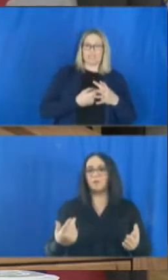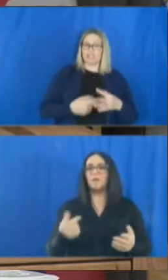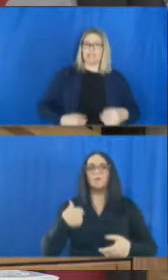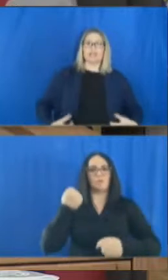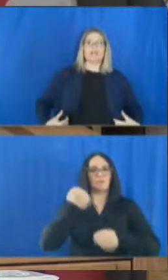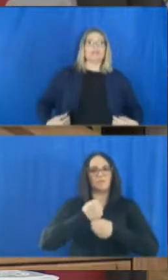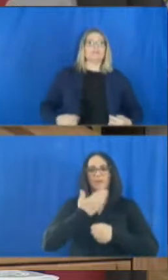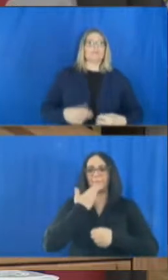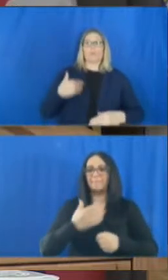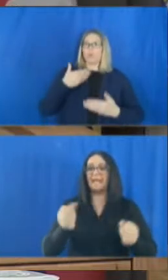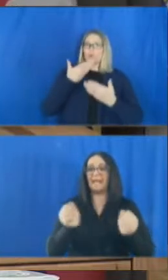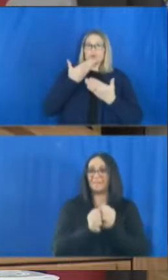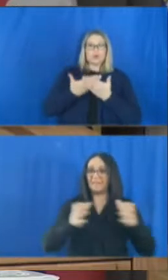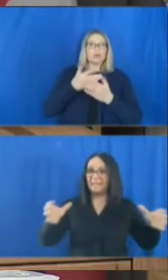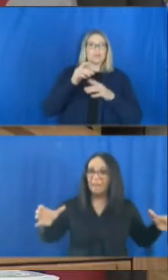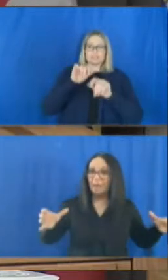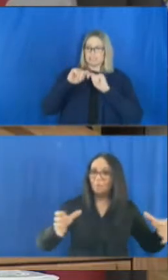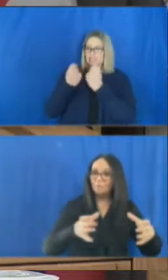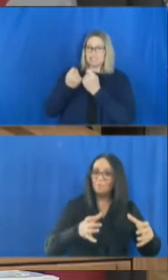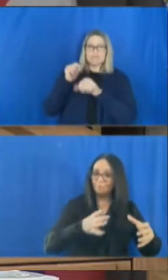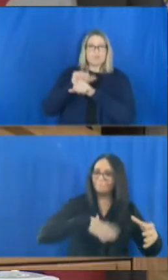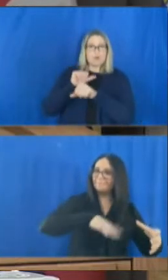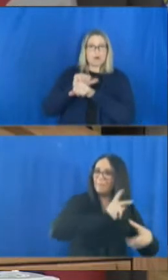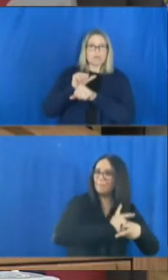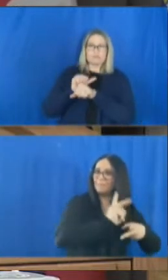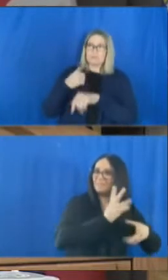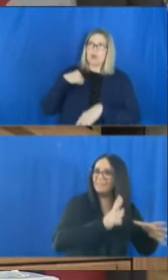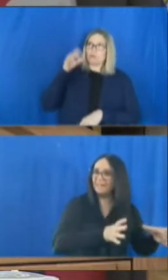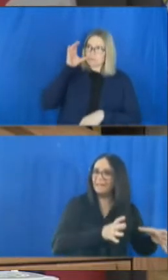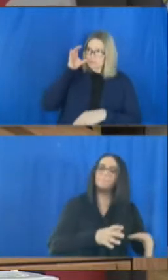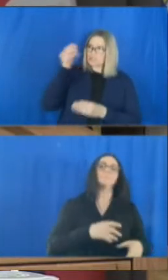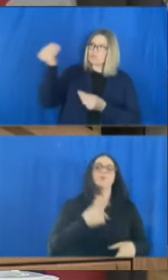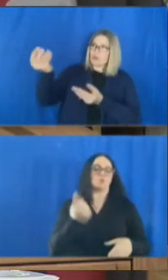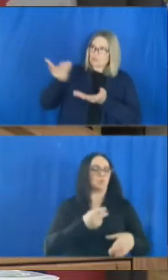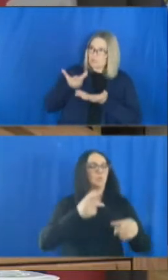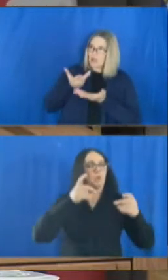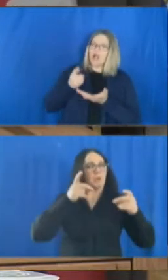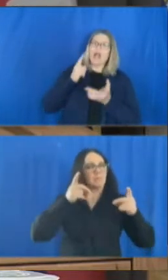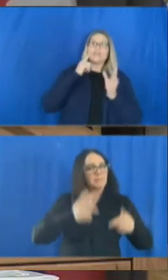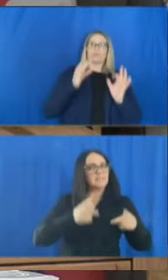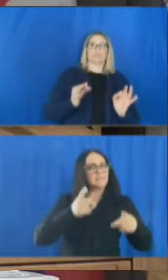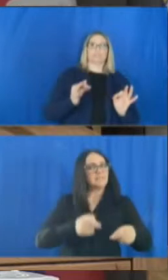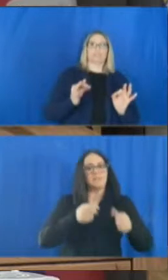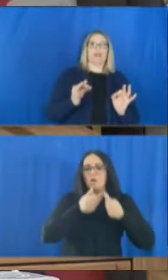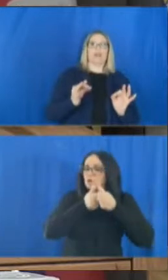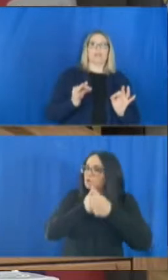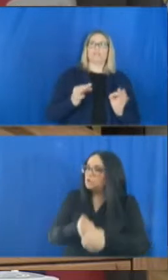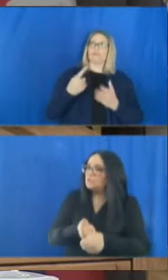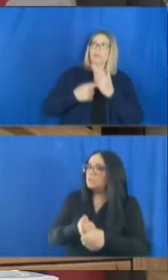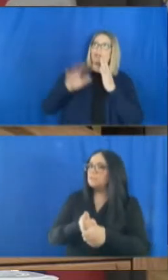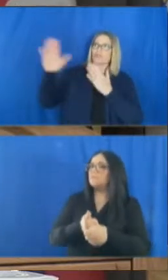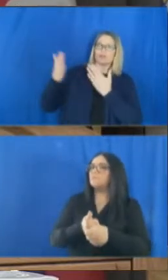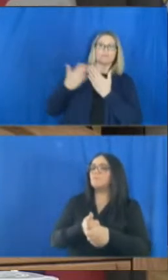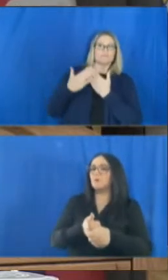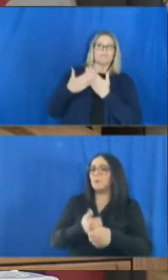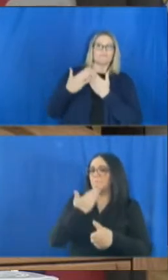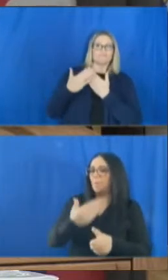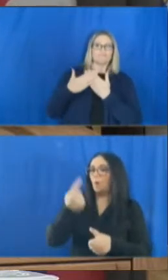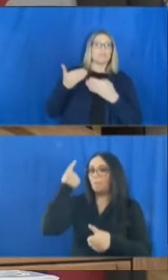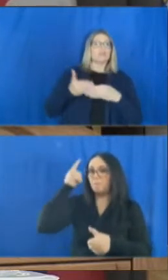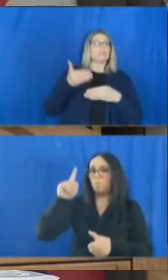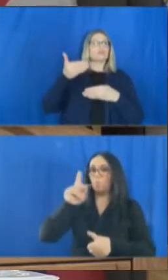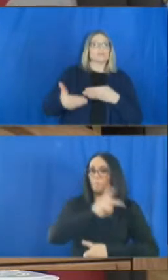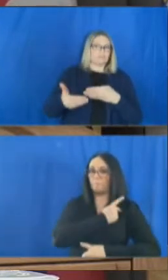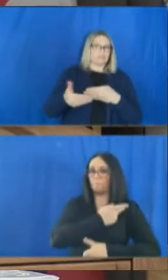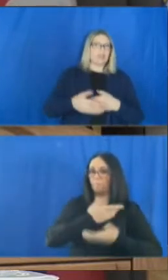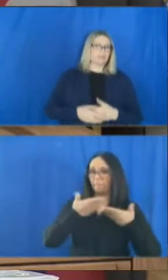out together. So, you know, I think we always must look forward as to the situation at the time and where we're going. And we feel